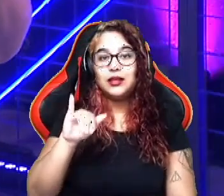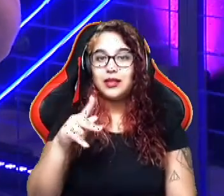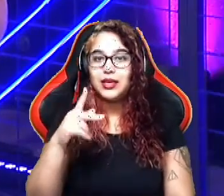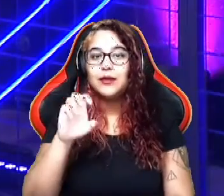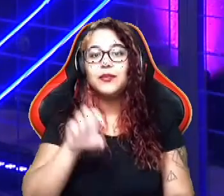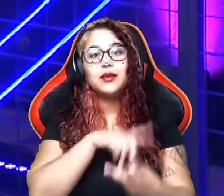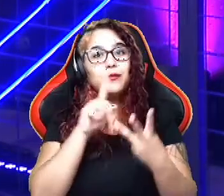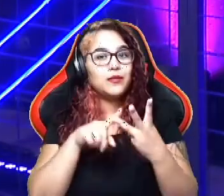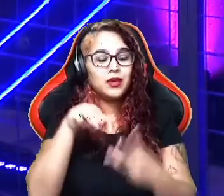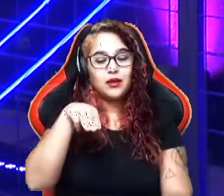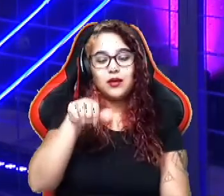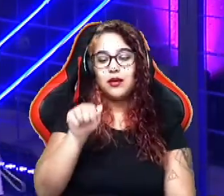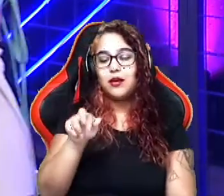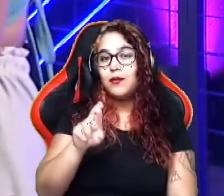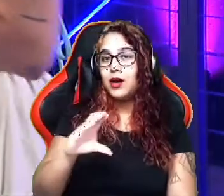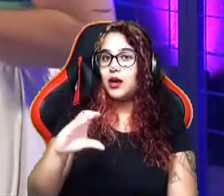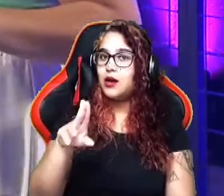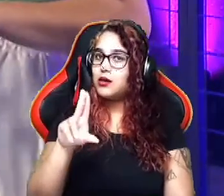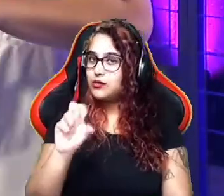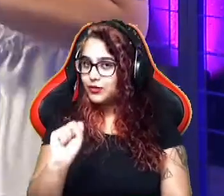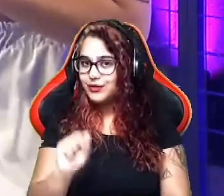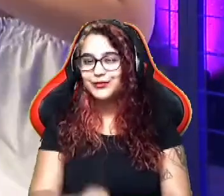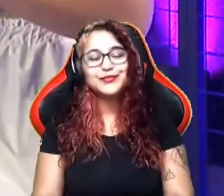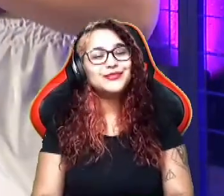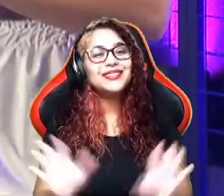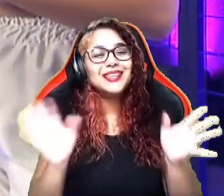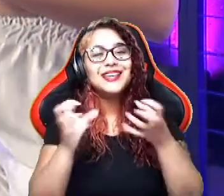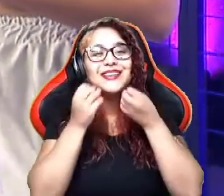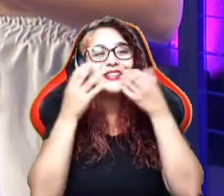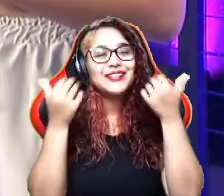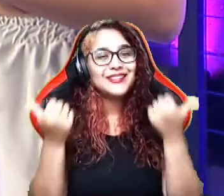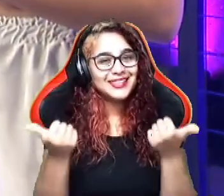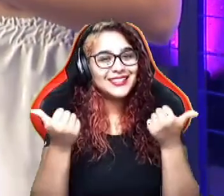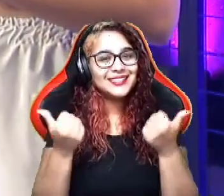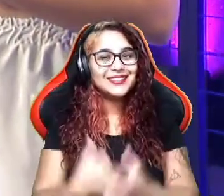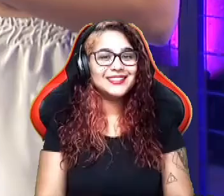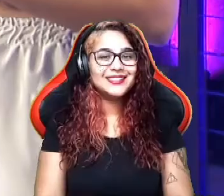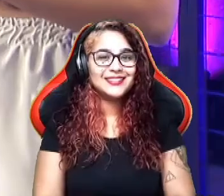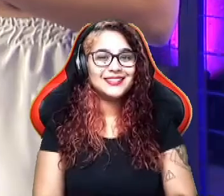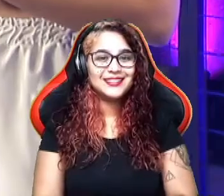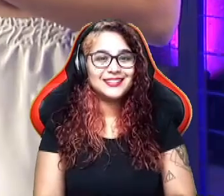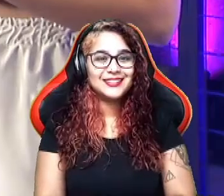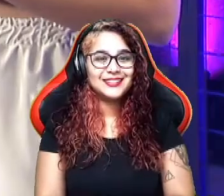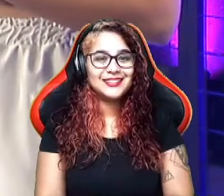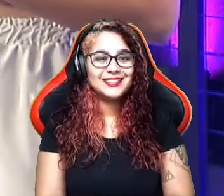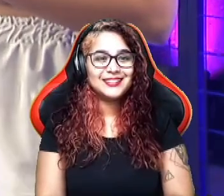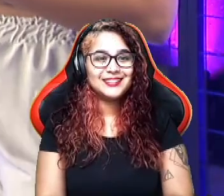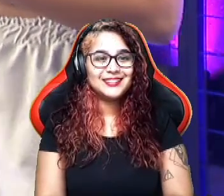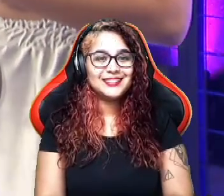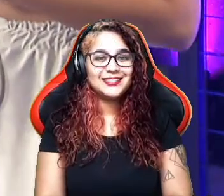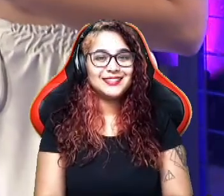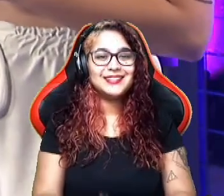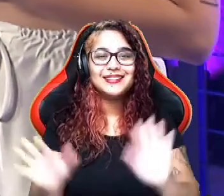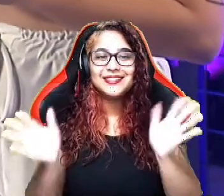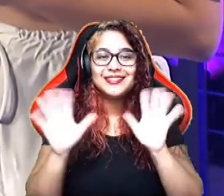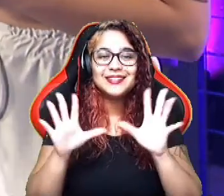Marcos Vinicius Garay from Bitnames Software. So how are you doing, guys? Are you well?